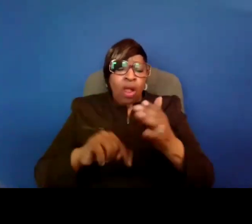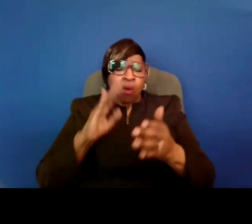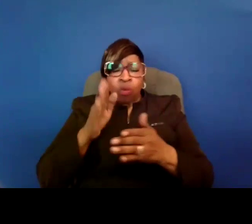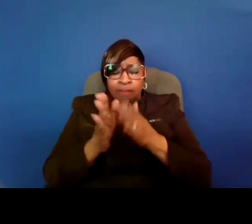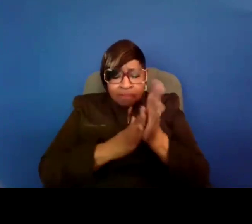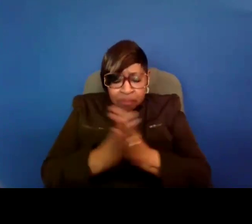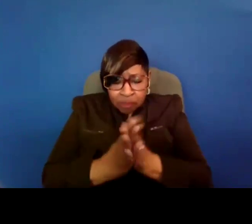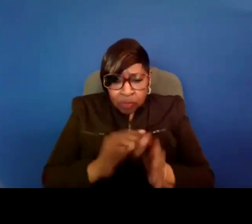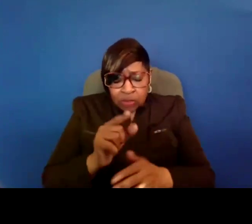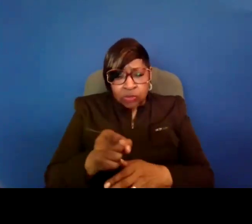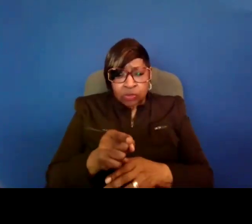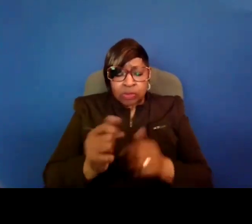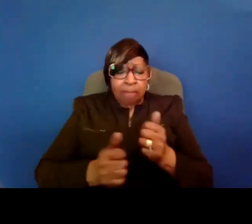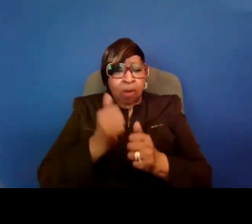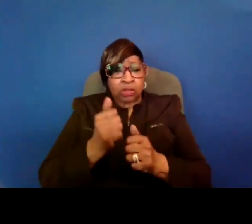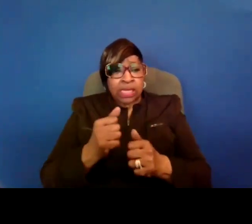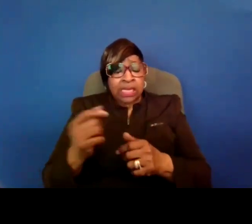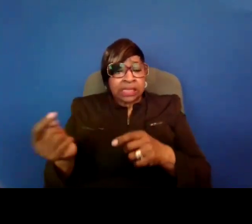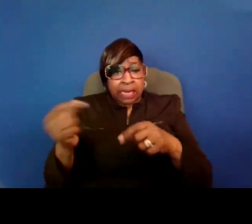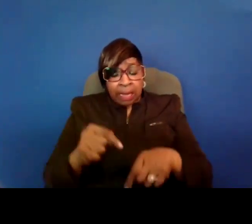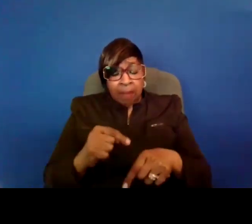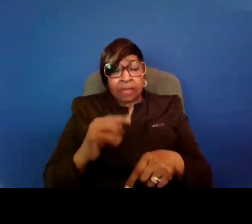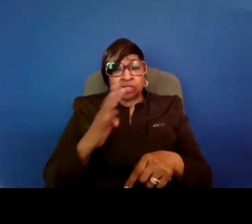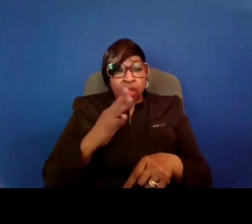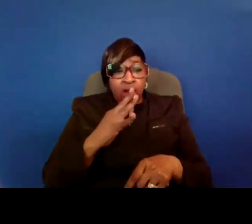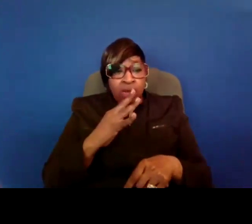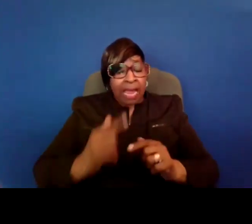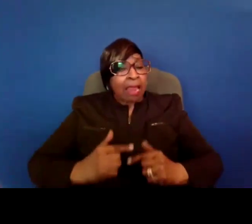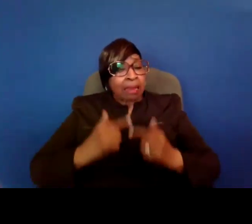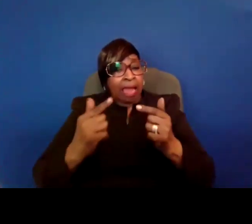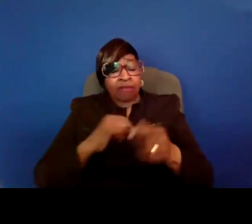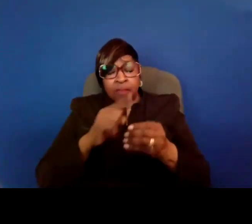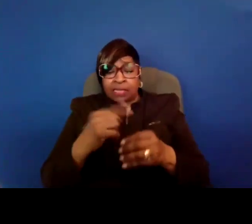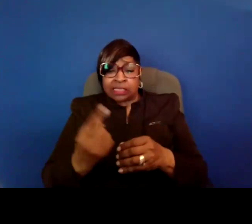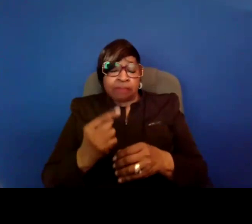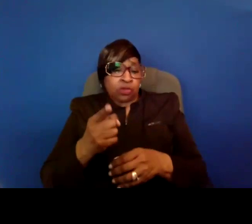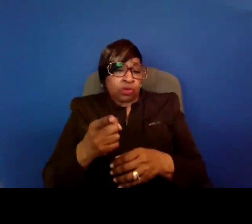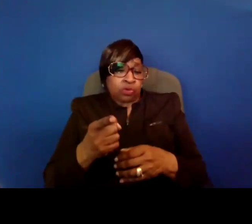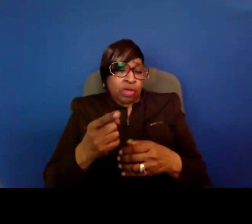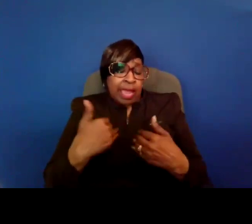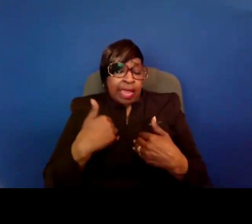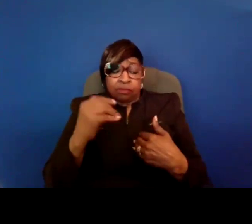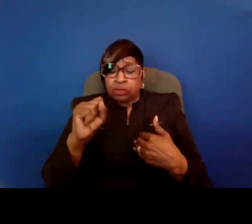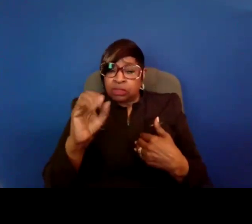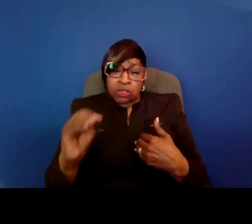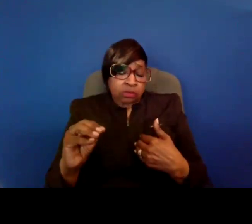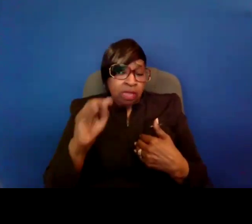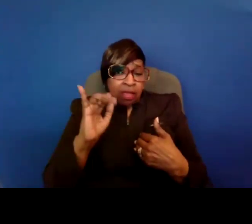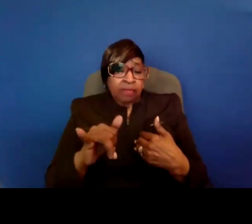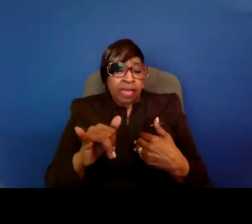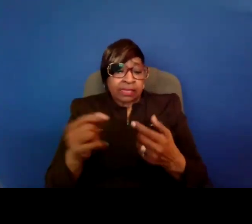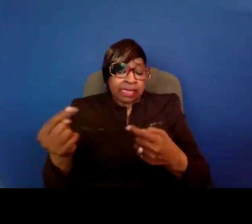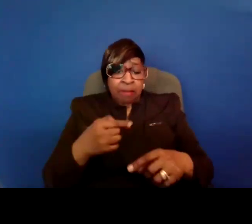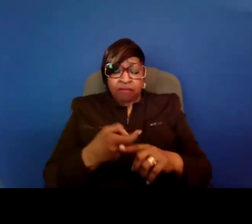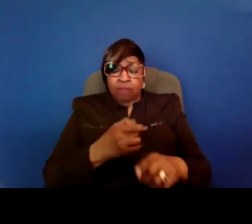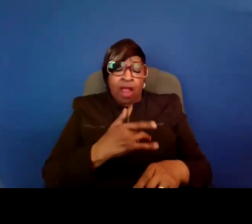most? Is it coming on and talking live about something that you have on social media that is just coming from the